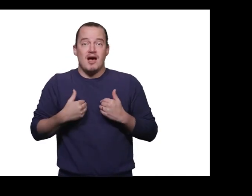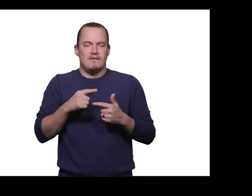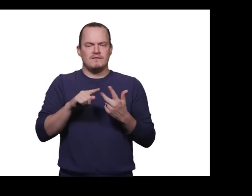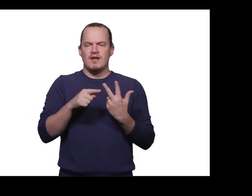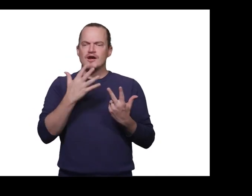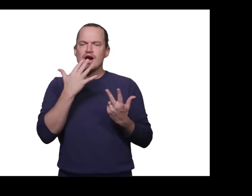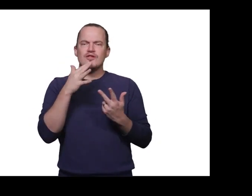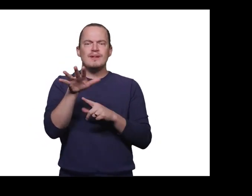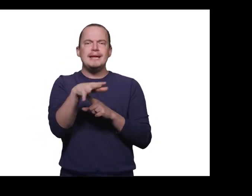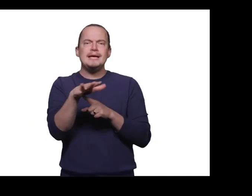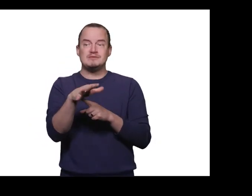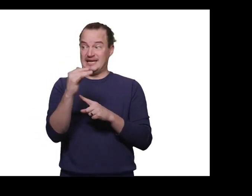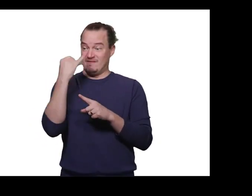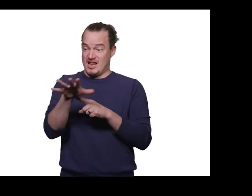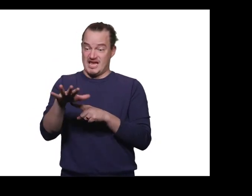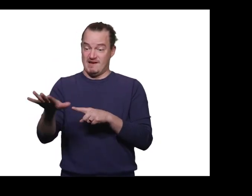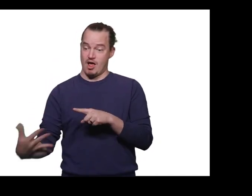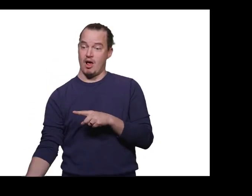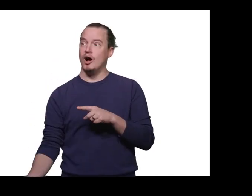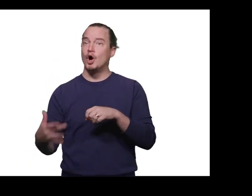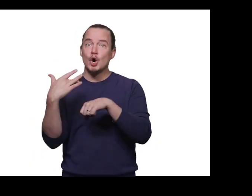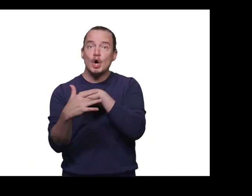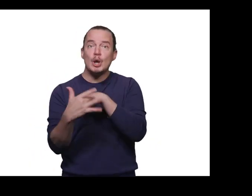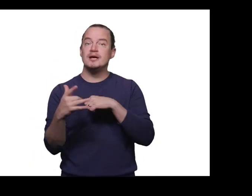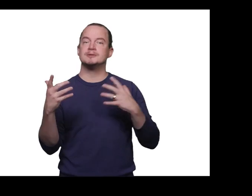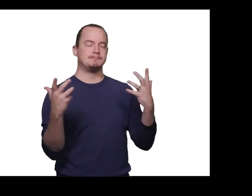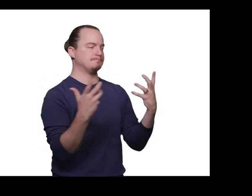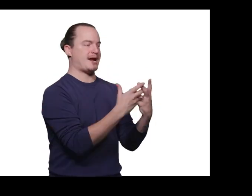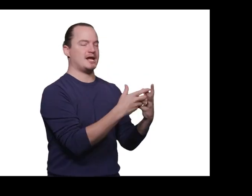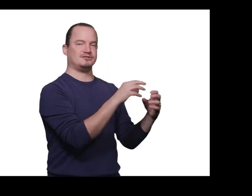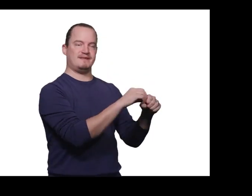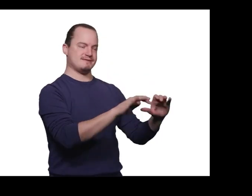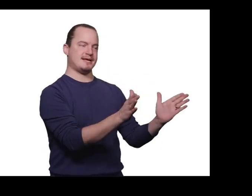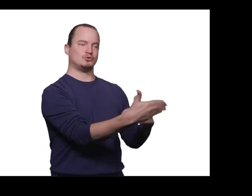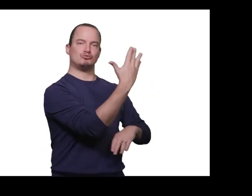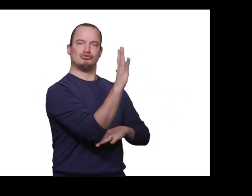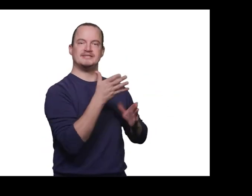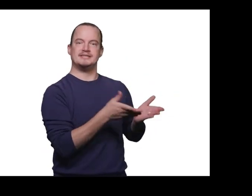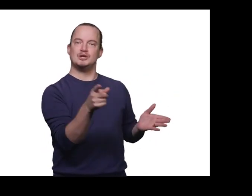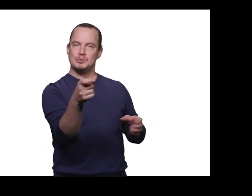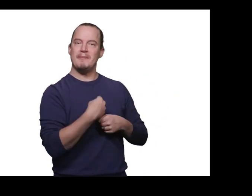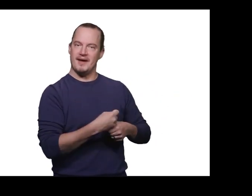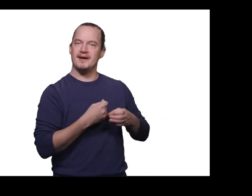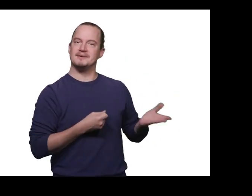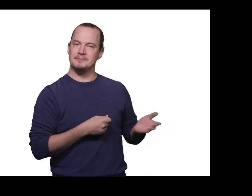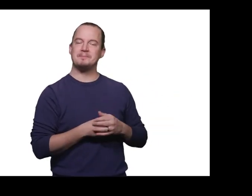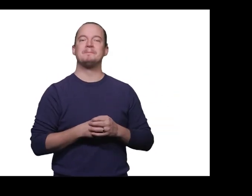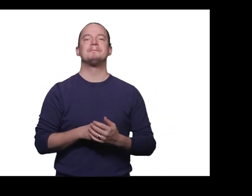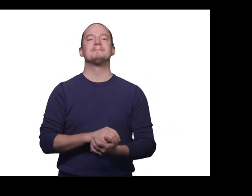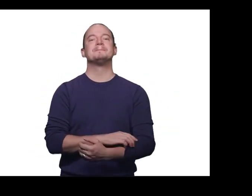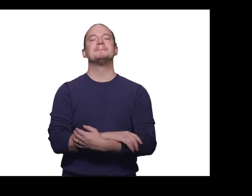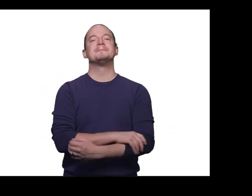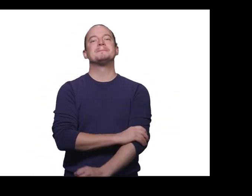colors, if it loses leaves, and recreate it here in the classroom tree. Today,